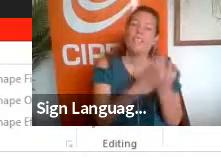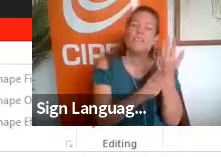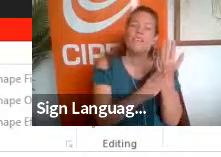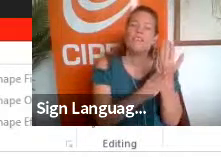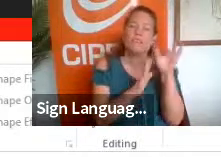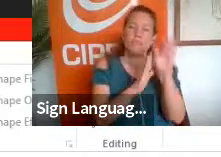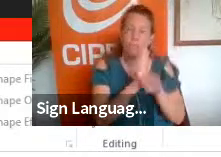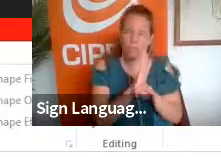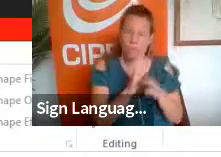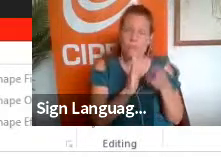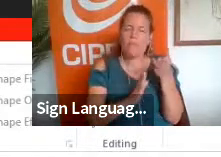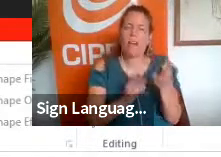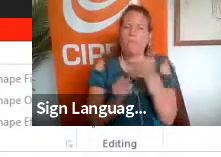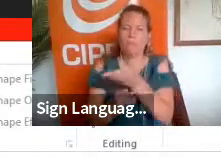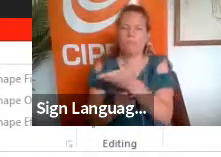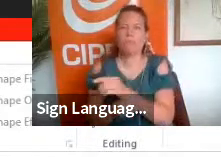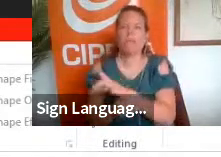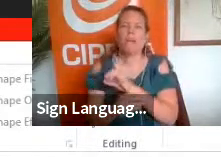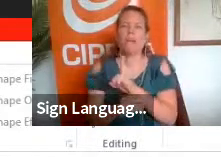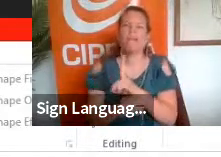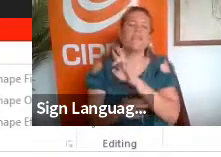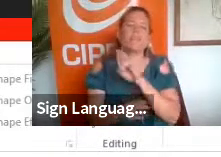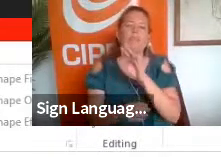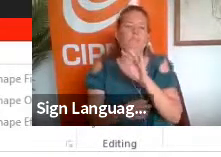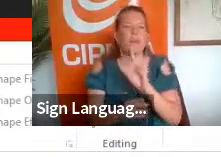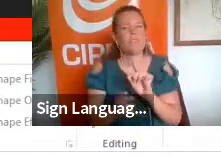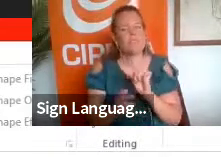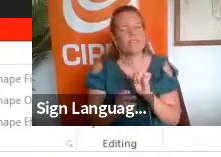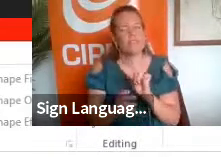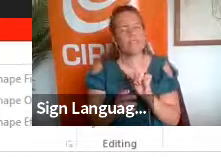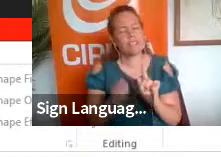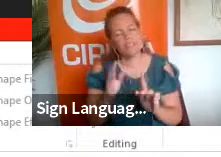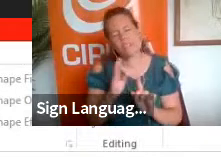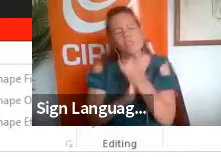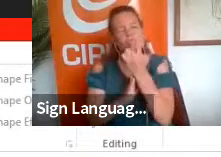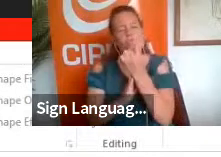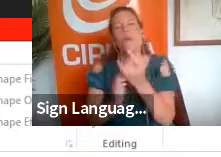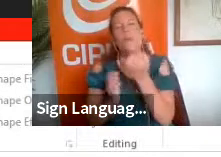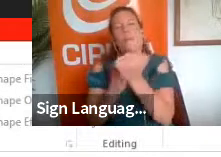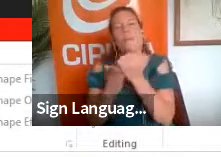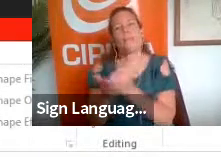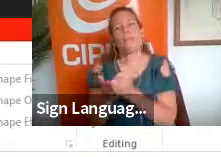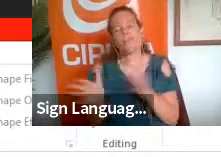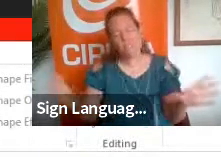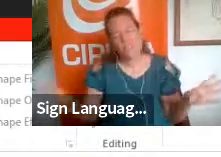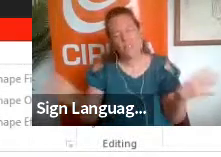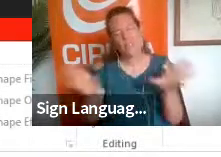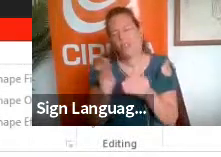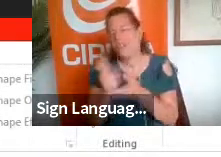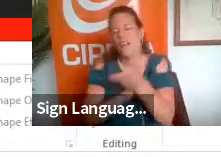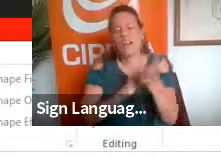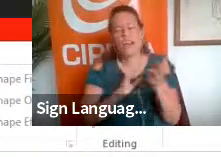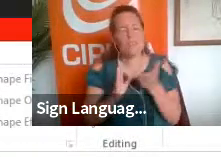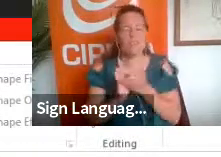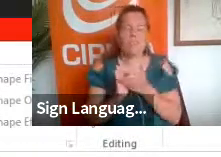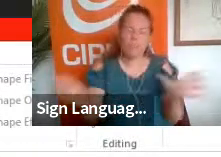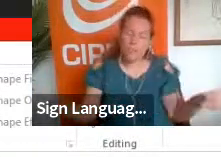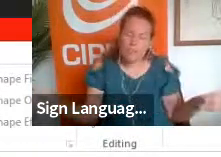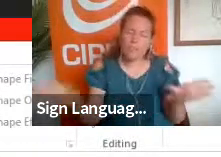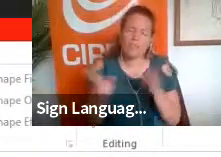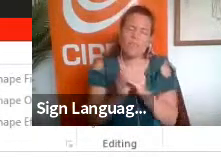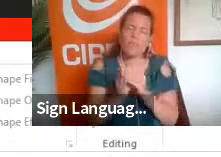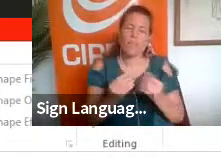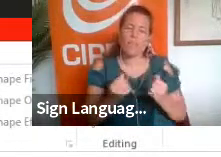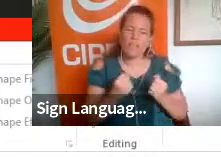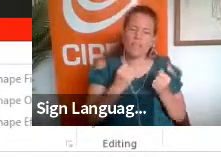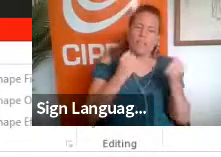Reporti is the first of its kind because, you know, it's bringing together everyone, all digital rights defenders and actors